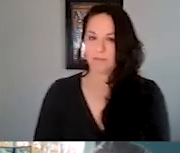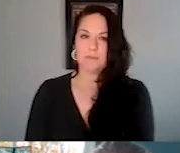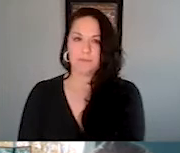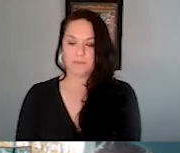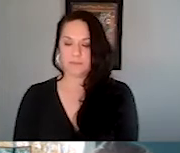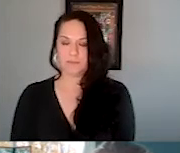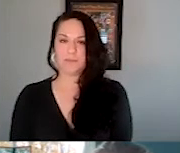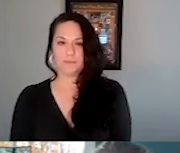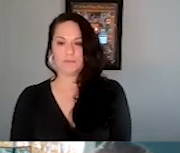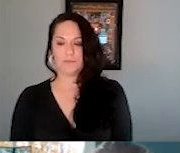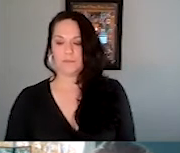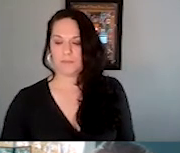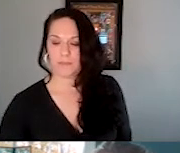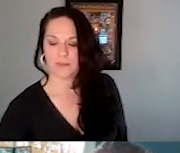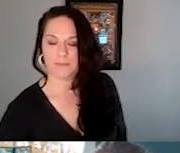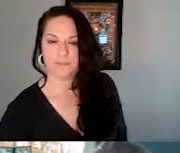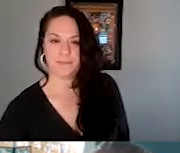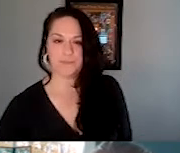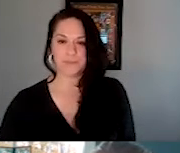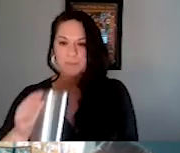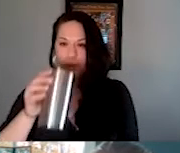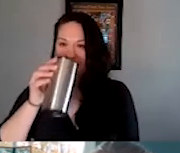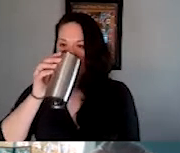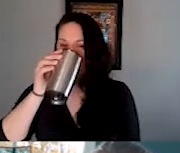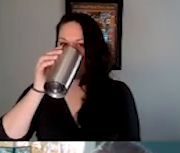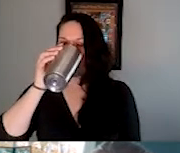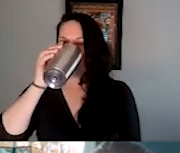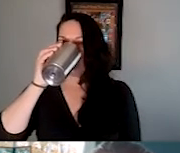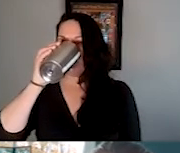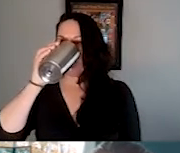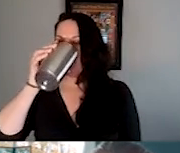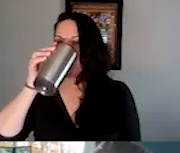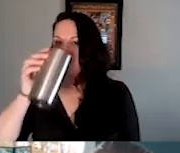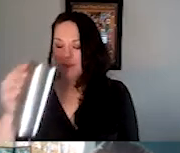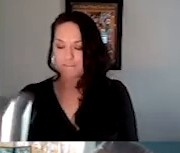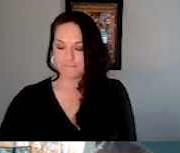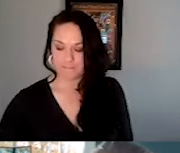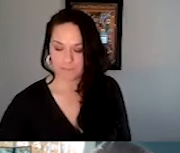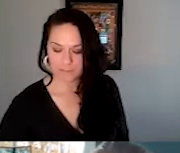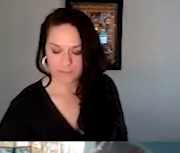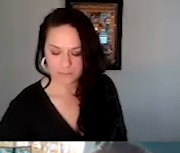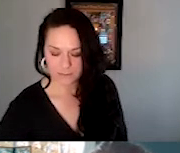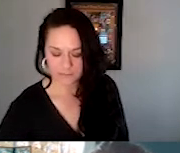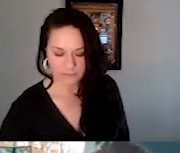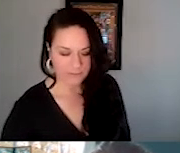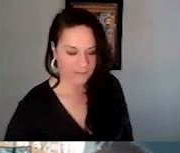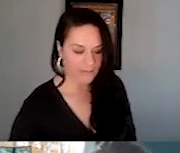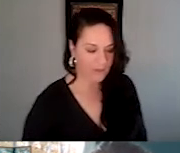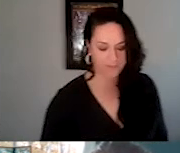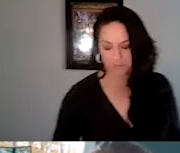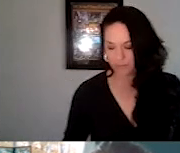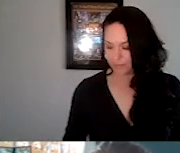Christina was talking about and that local data into policy change and